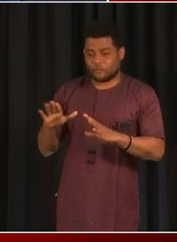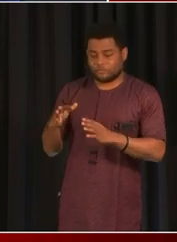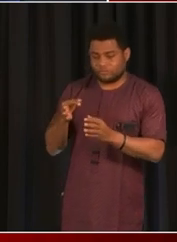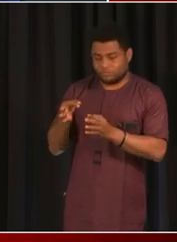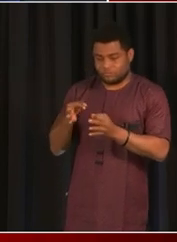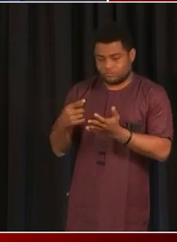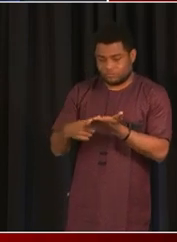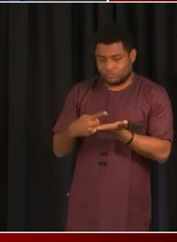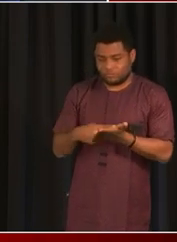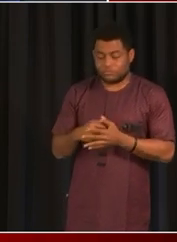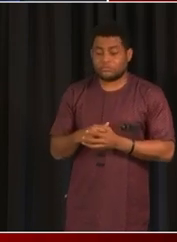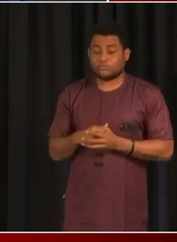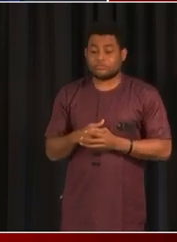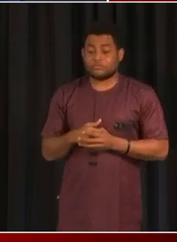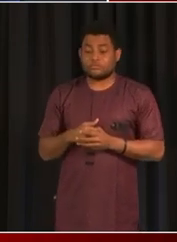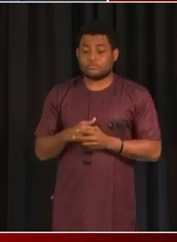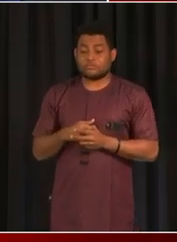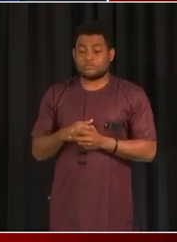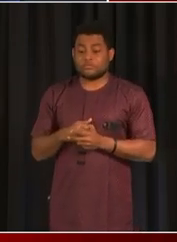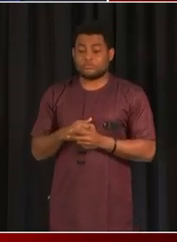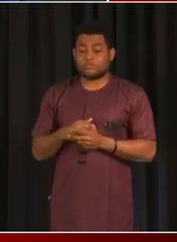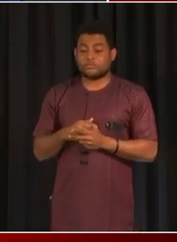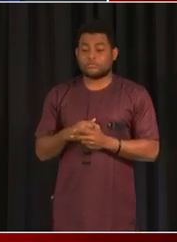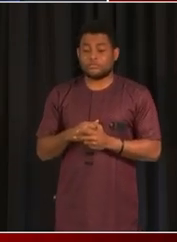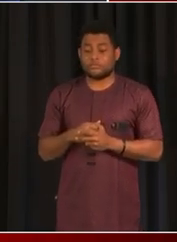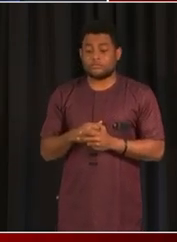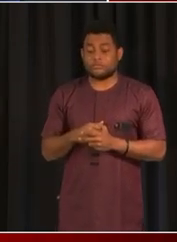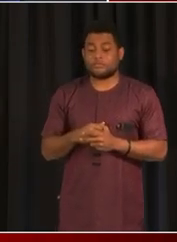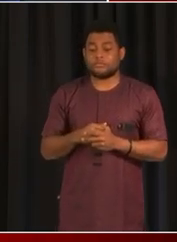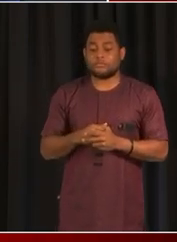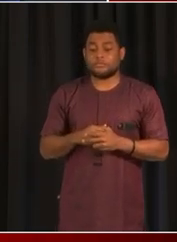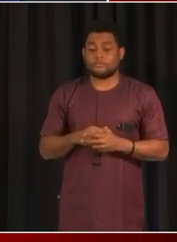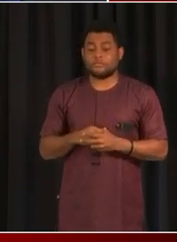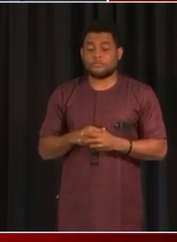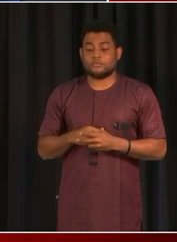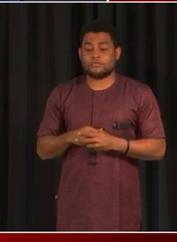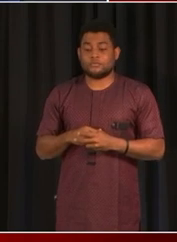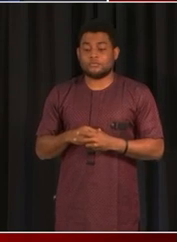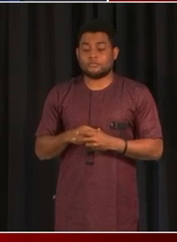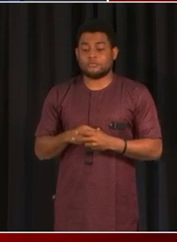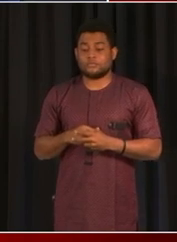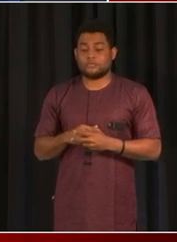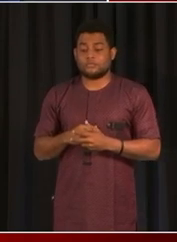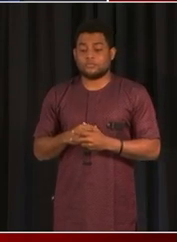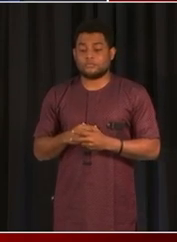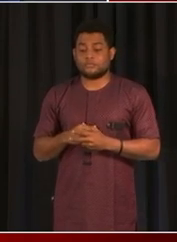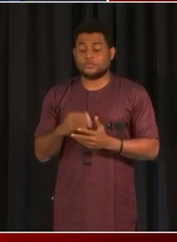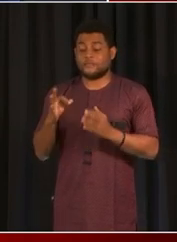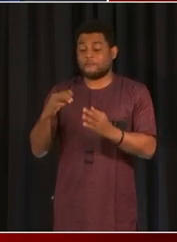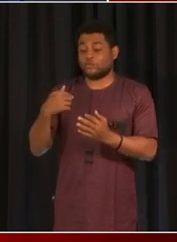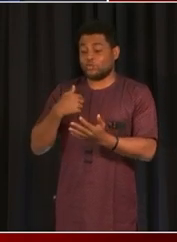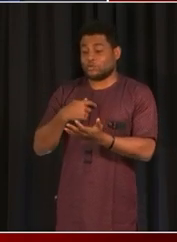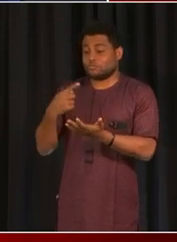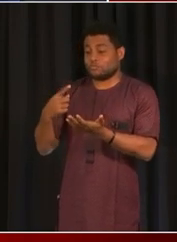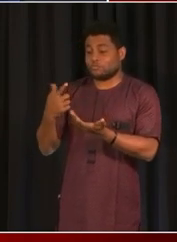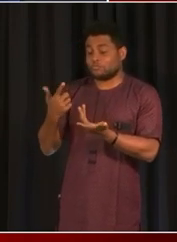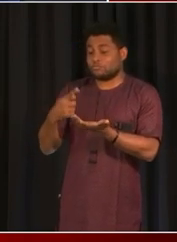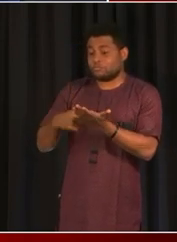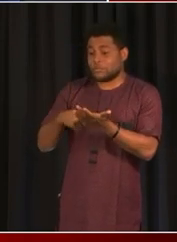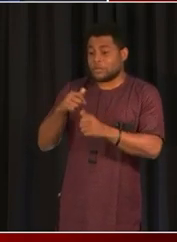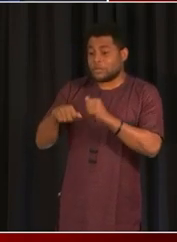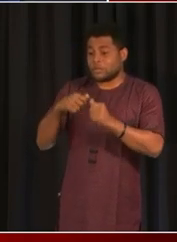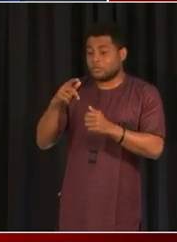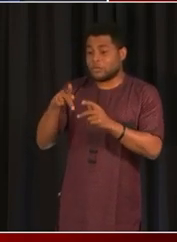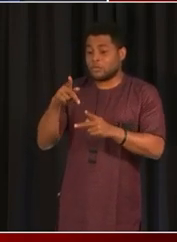health conditions depends on the number of breakthrough cases. We have, as you all will recall, suppressed data from time to time when the numbers are so